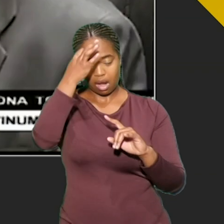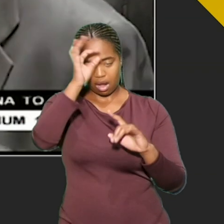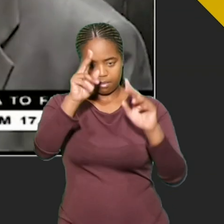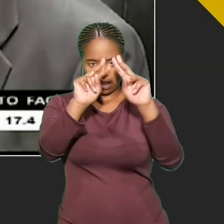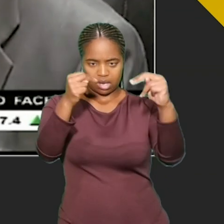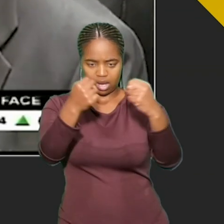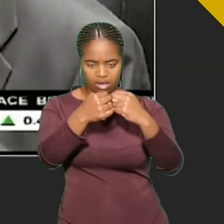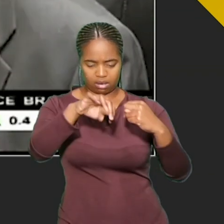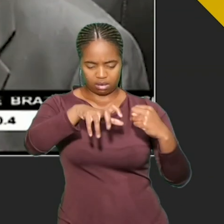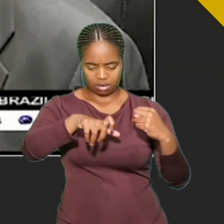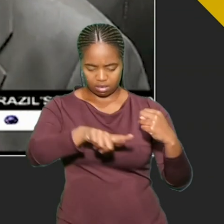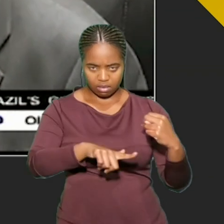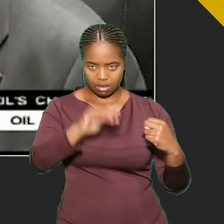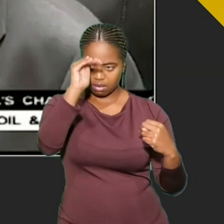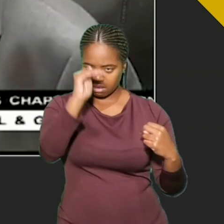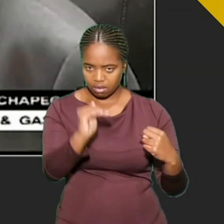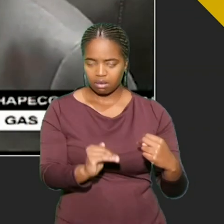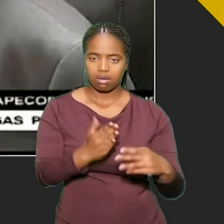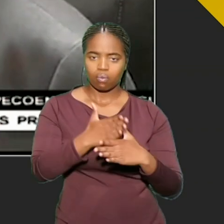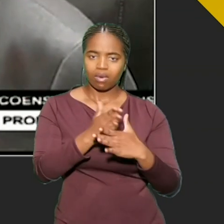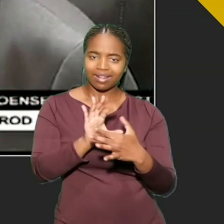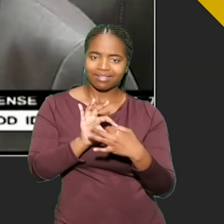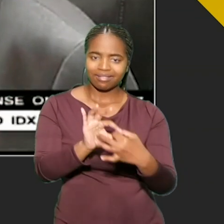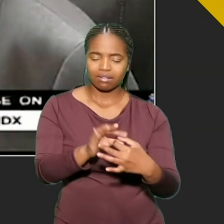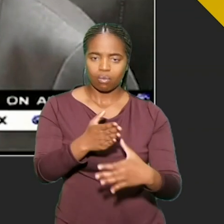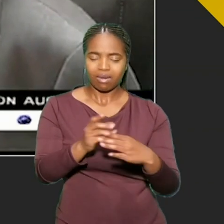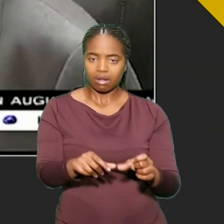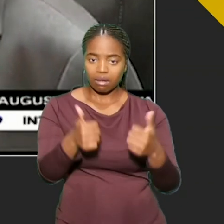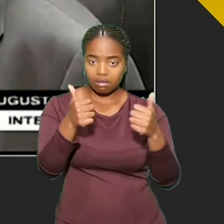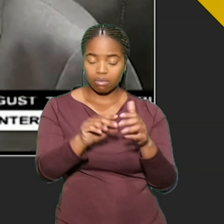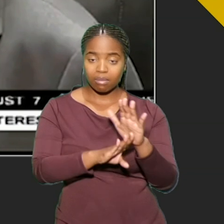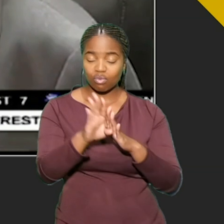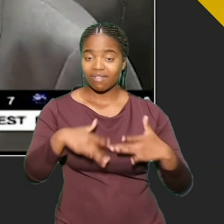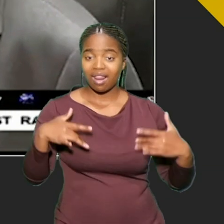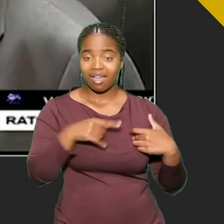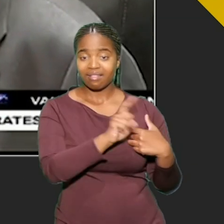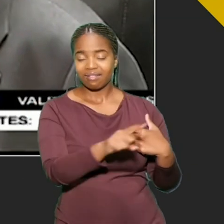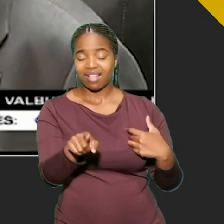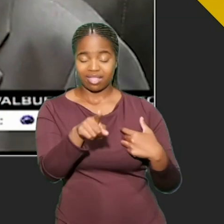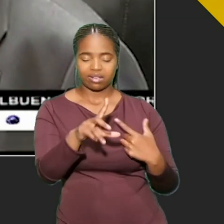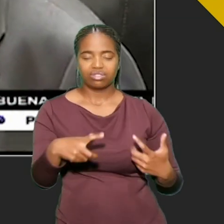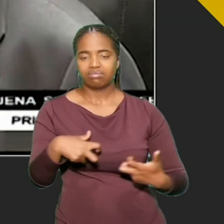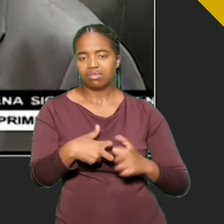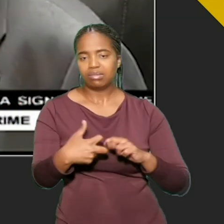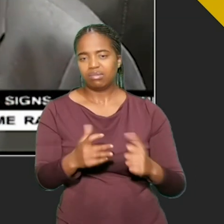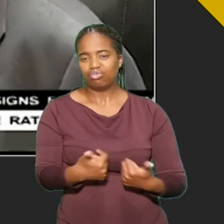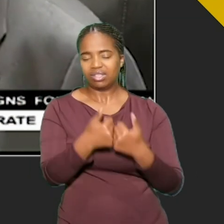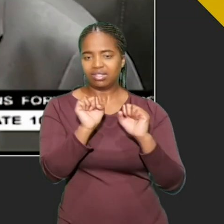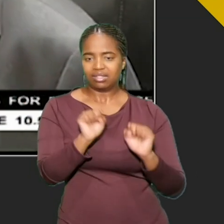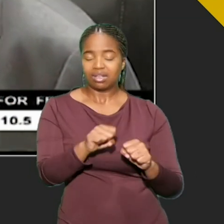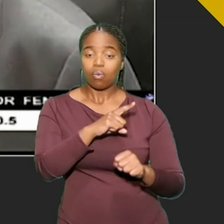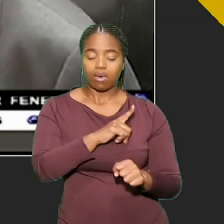silos within government, different sectors, where as I say, so that is part of the challenge, is trying to get better